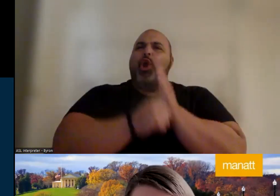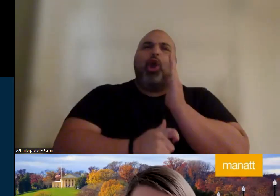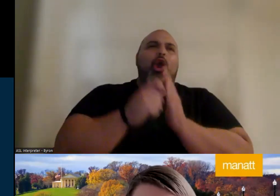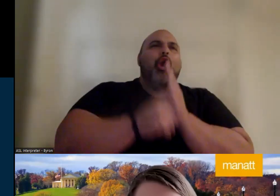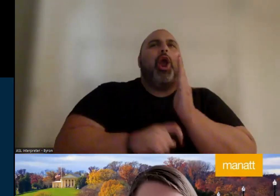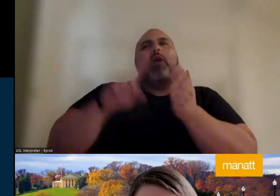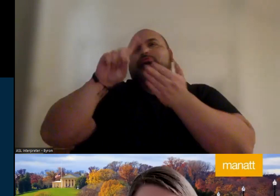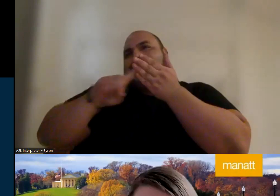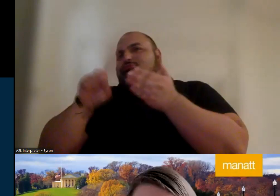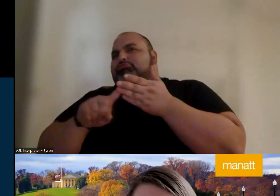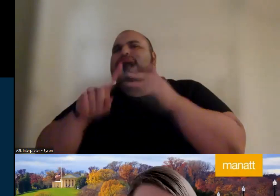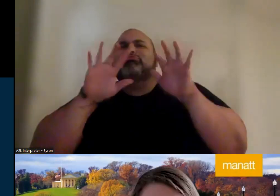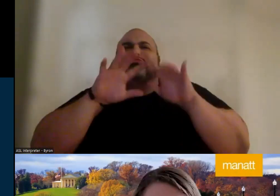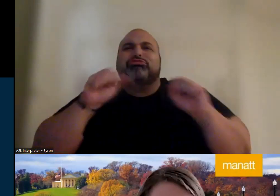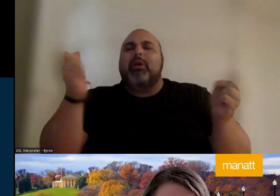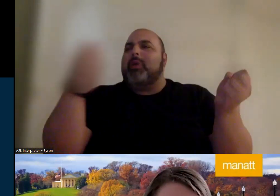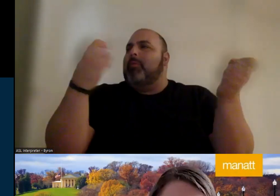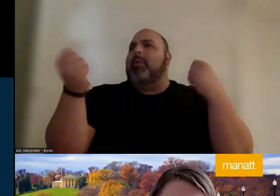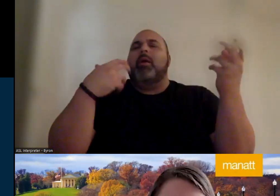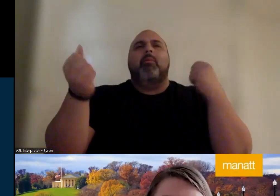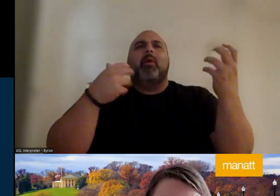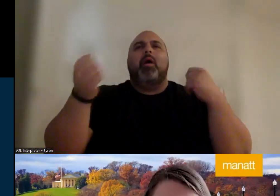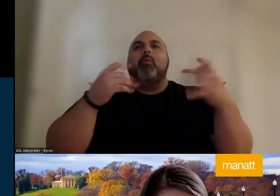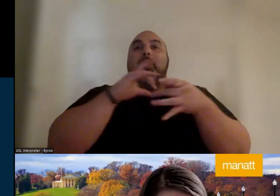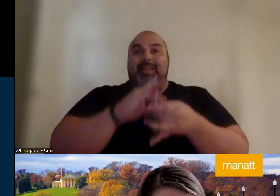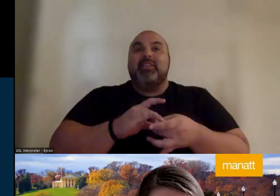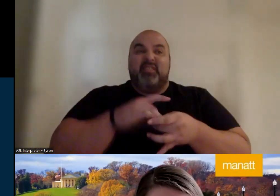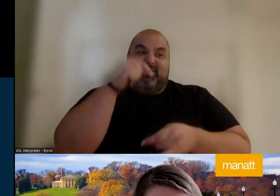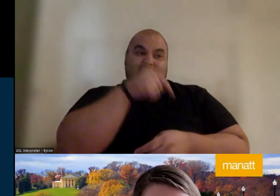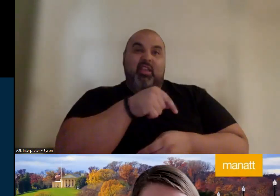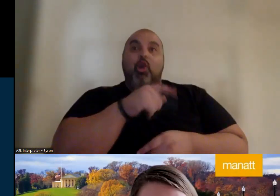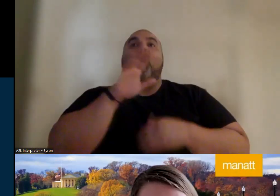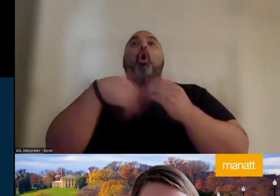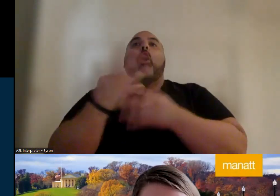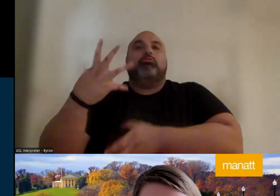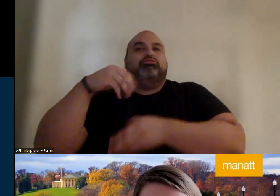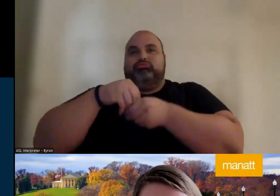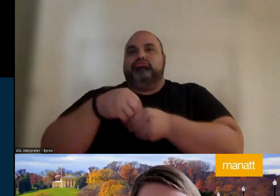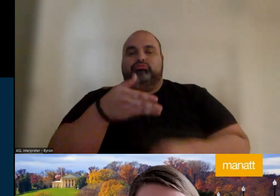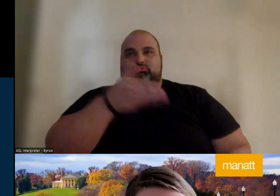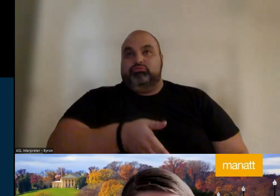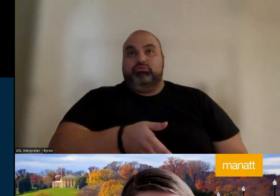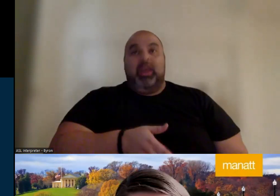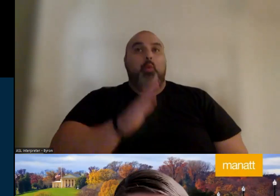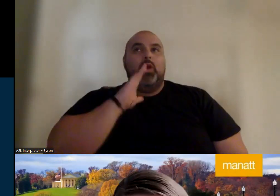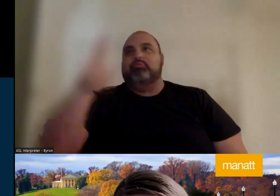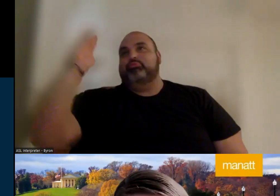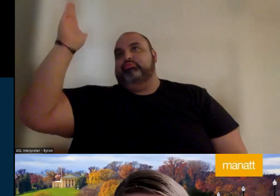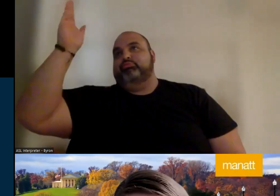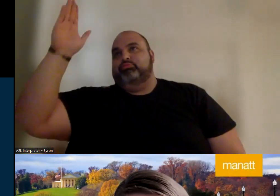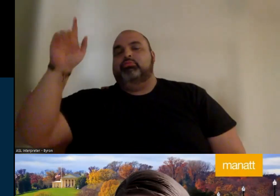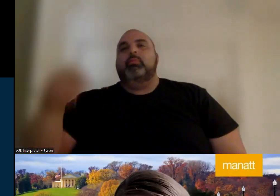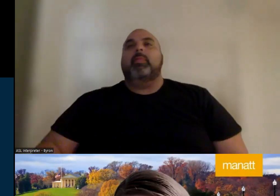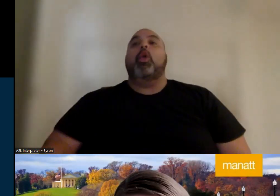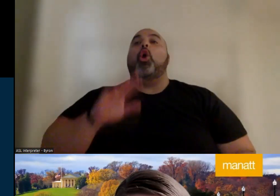related to long term care visitation and access. Those are also reflected in the presentation today, and all of those